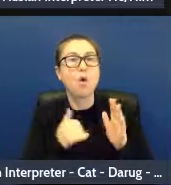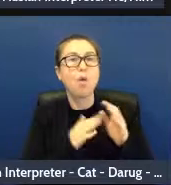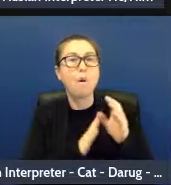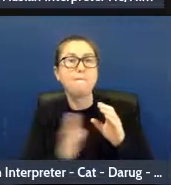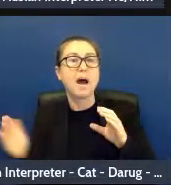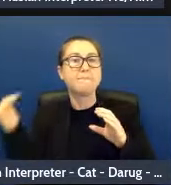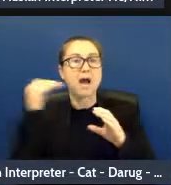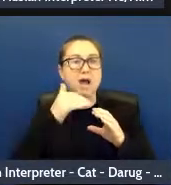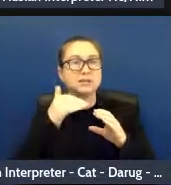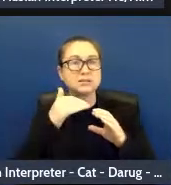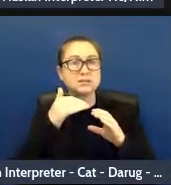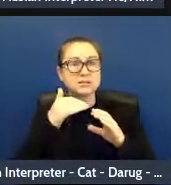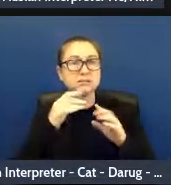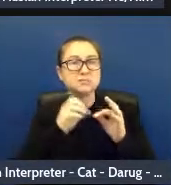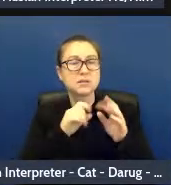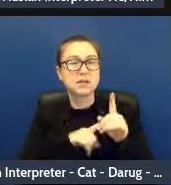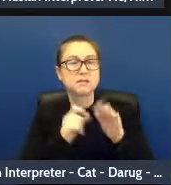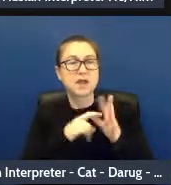in the brain.